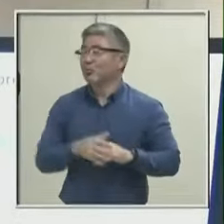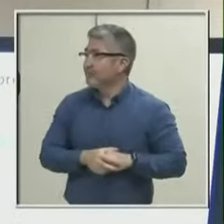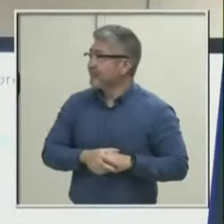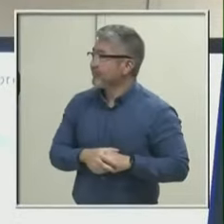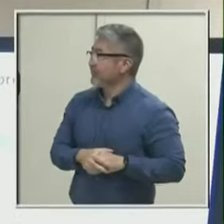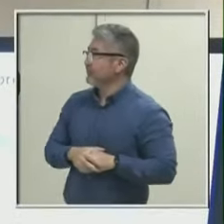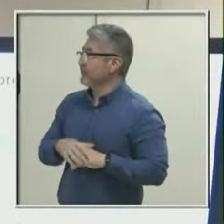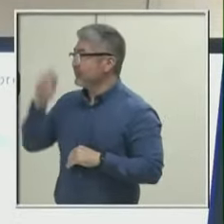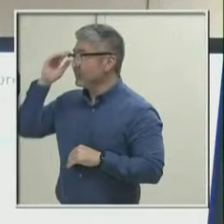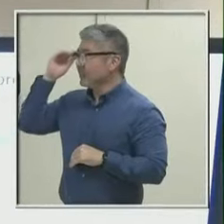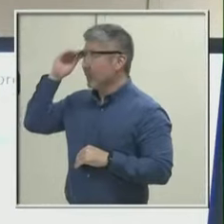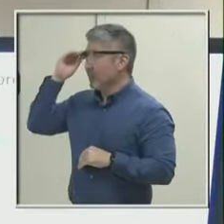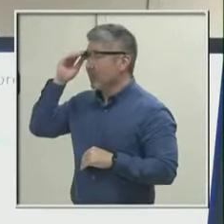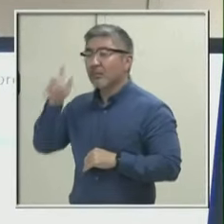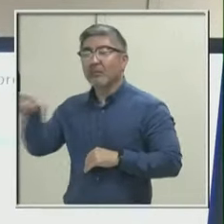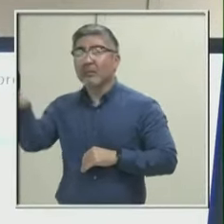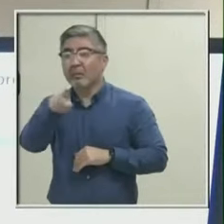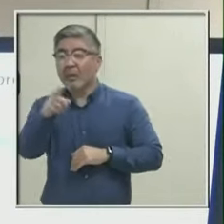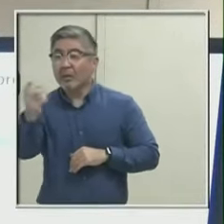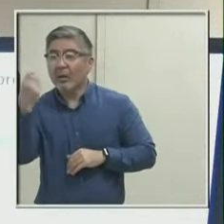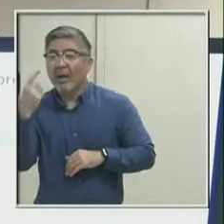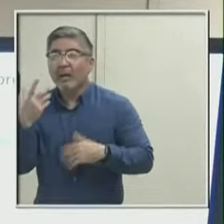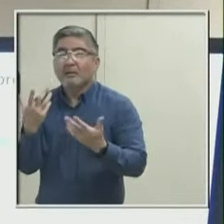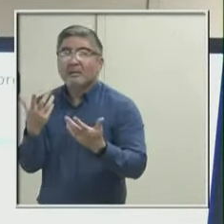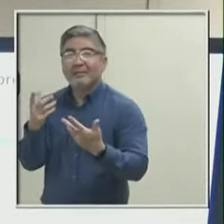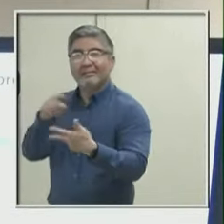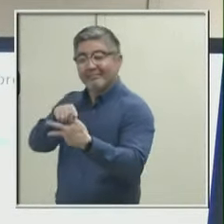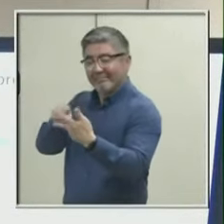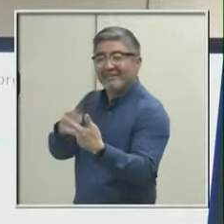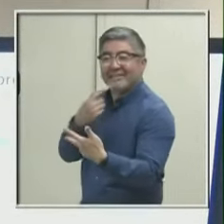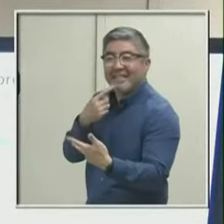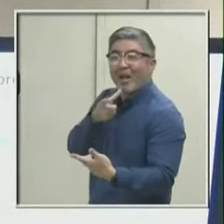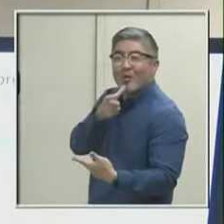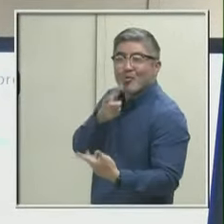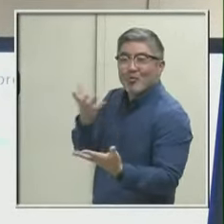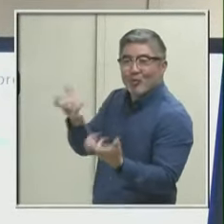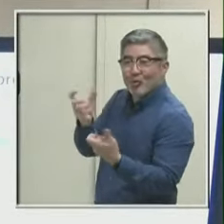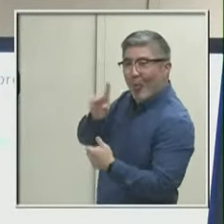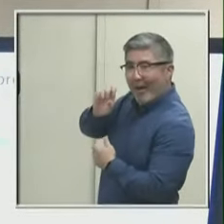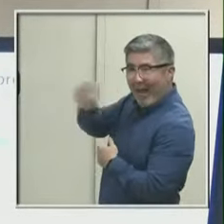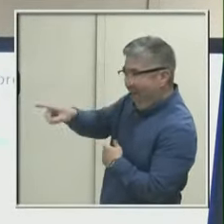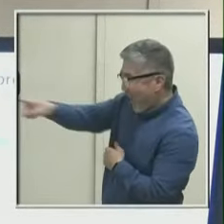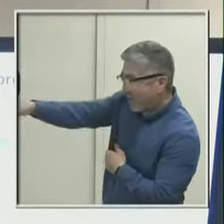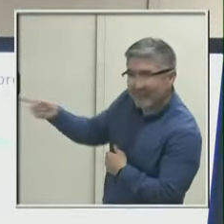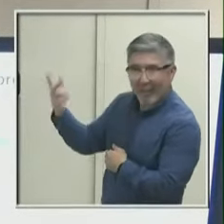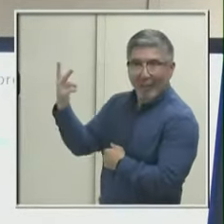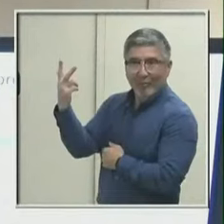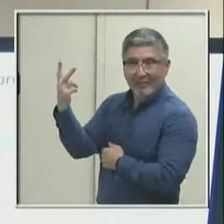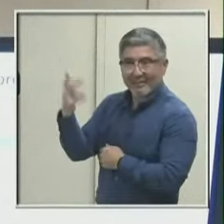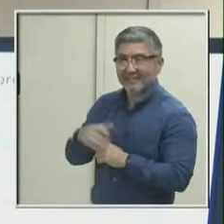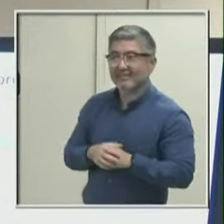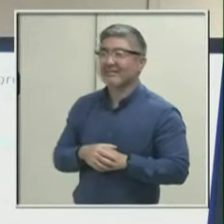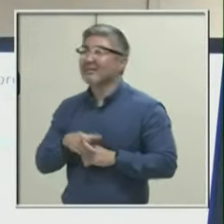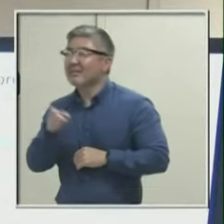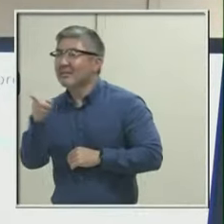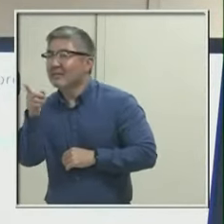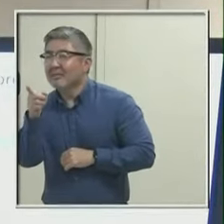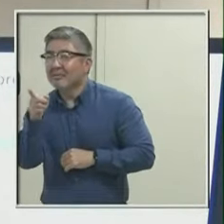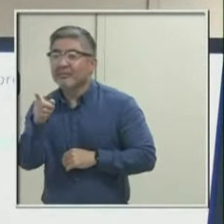Also, when you guys ask your question, say who it is that you want to talk to. Who was next? I'm sorry.